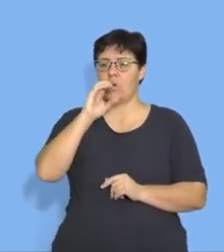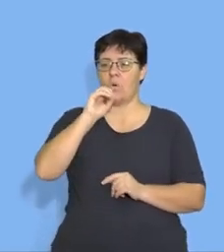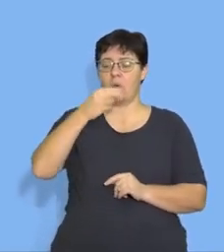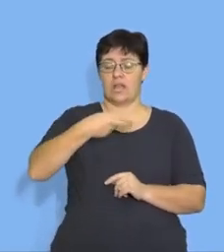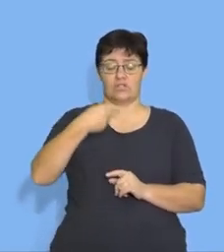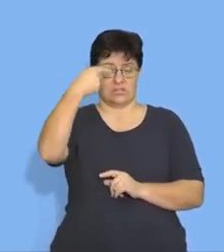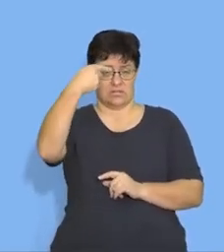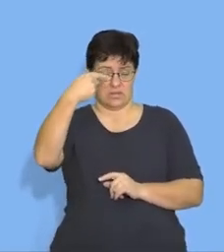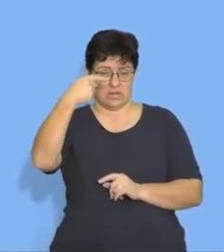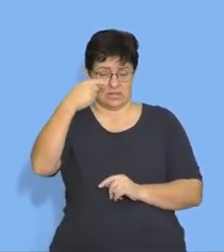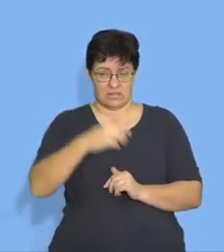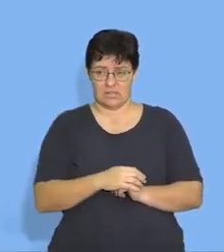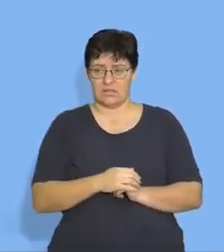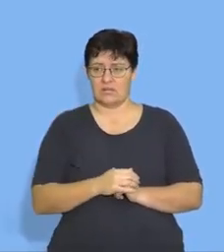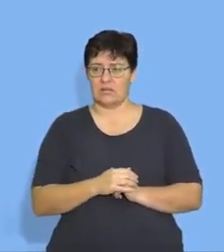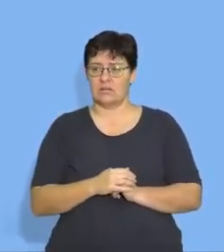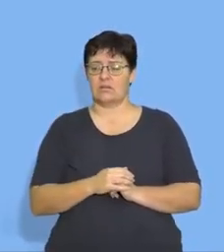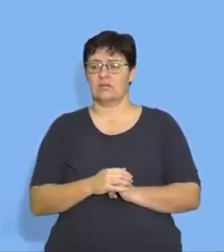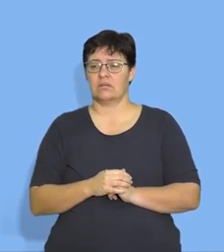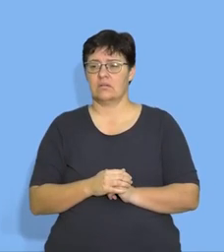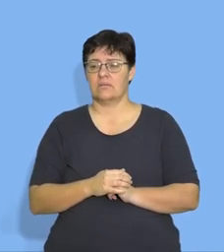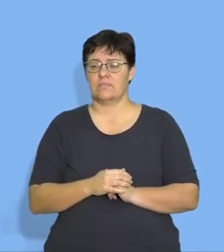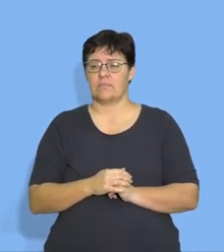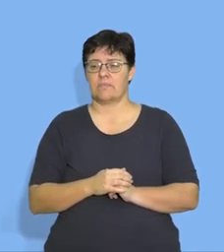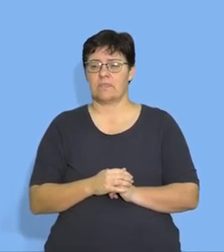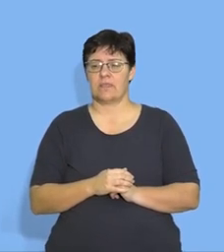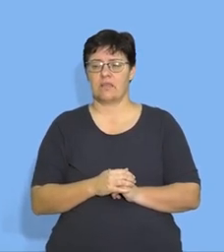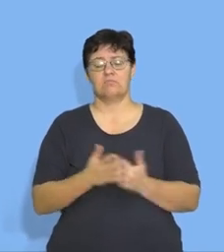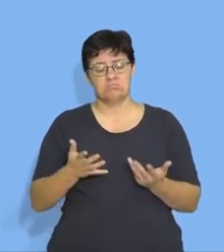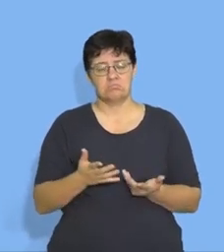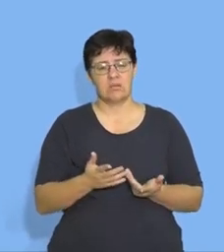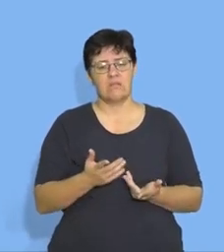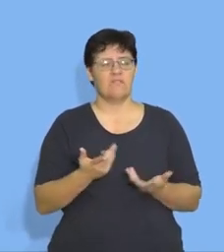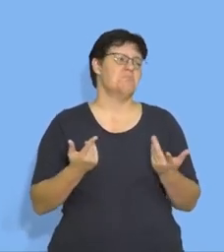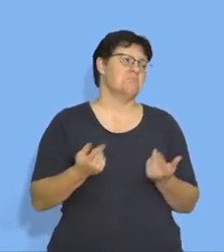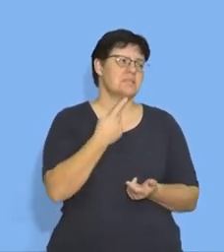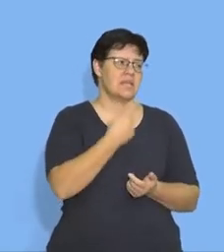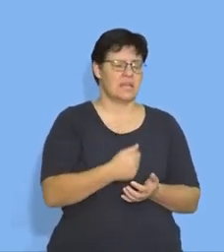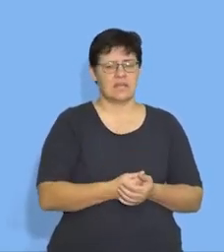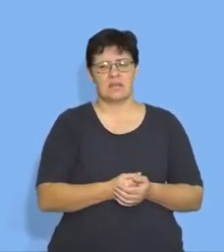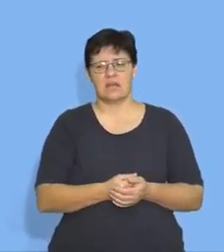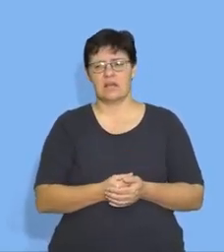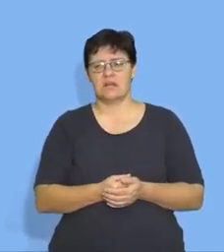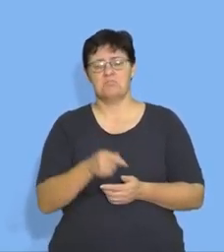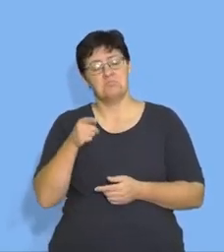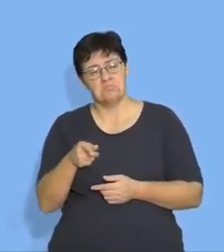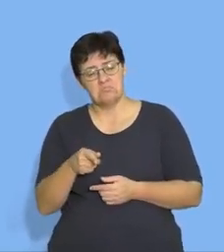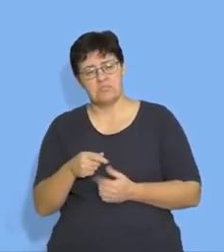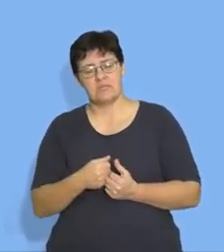of the hydroxide ion is OH minus. Now, take for argument's sake, if this substance